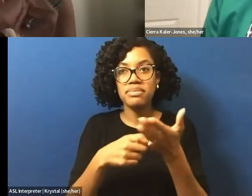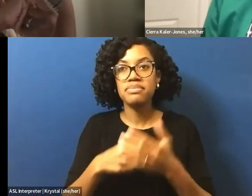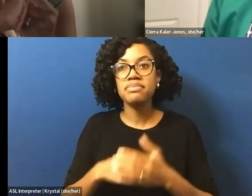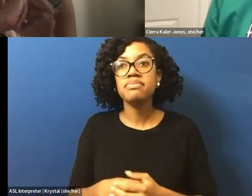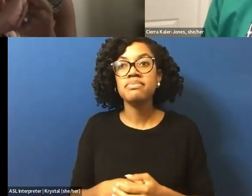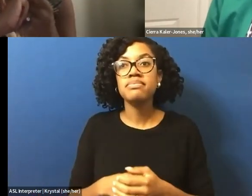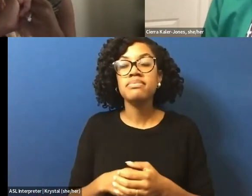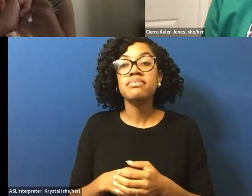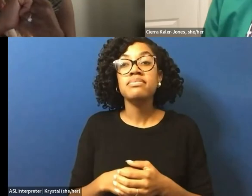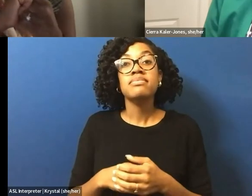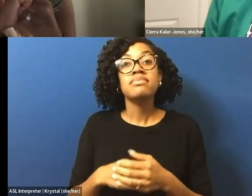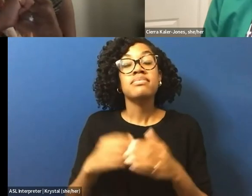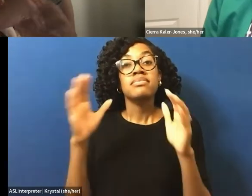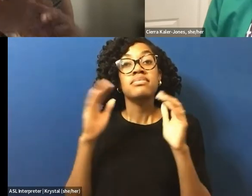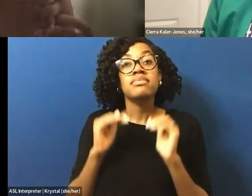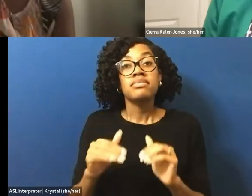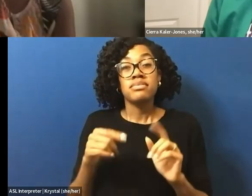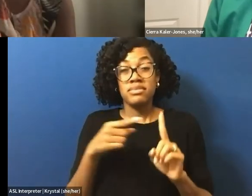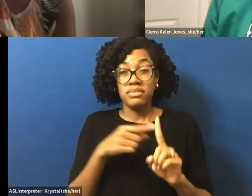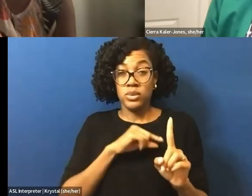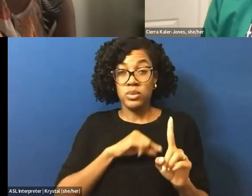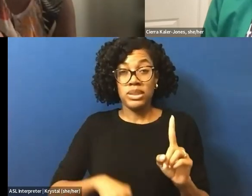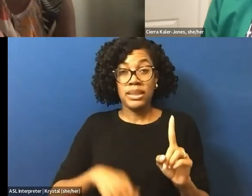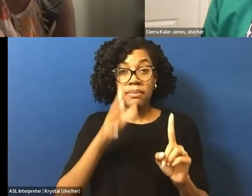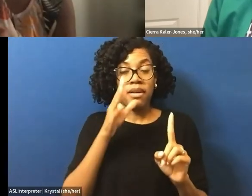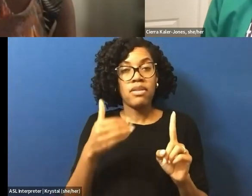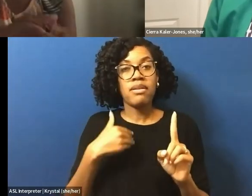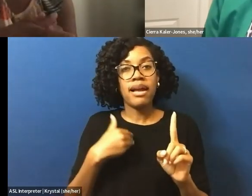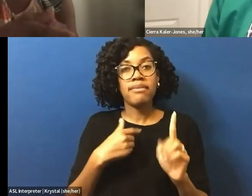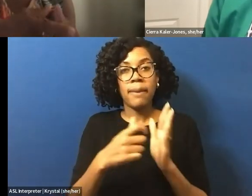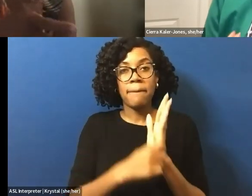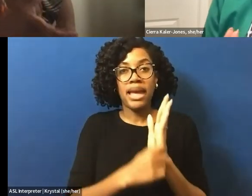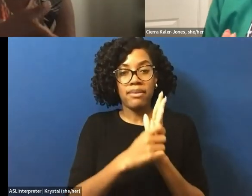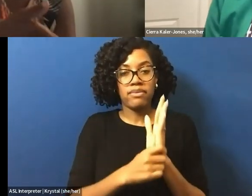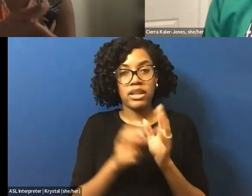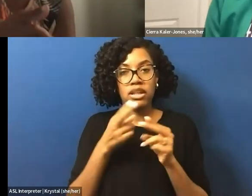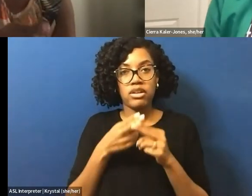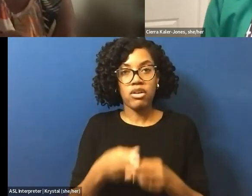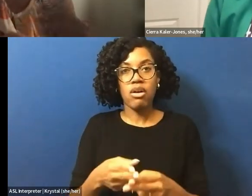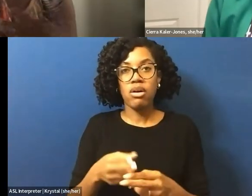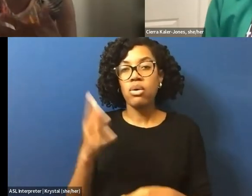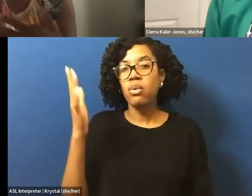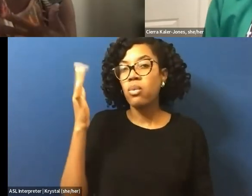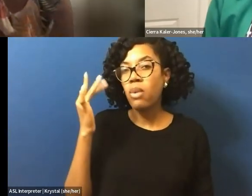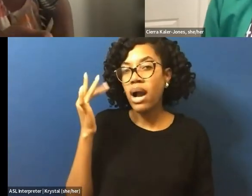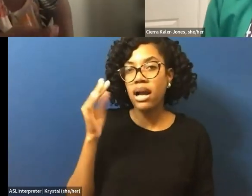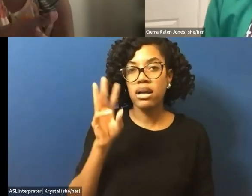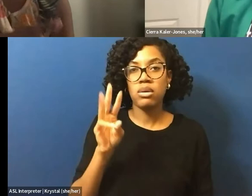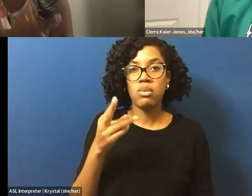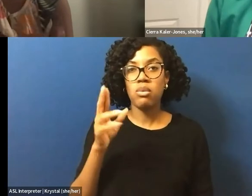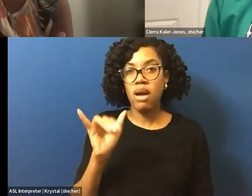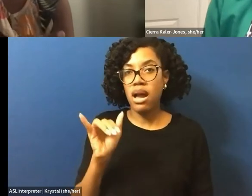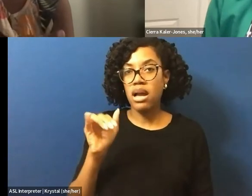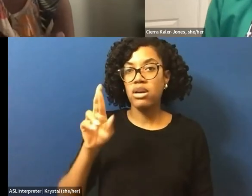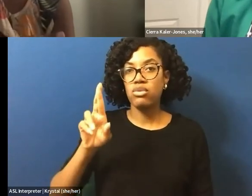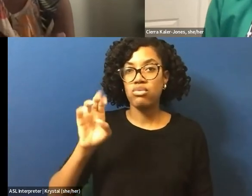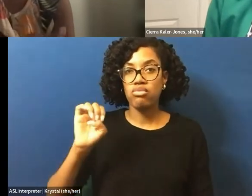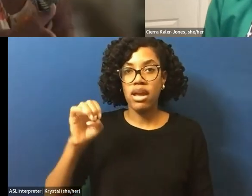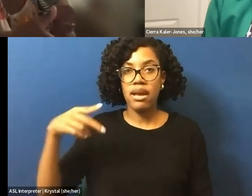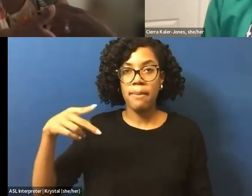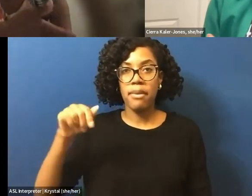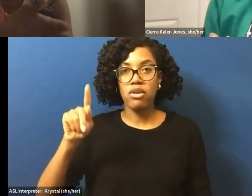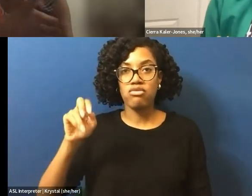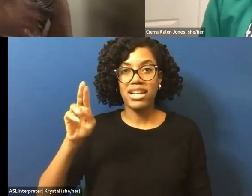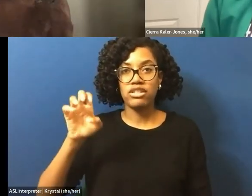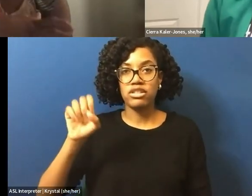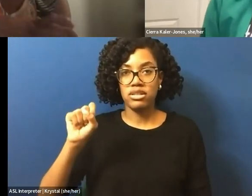most libraries that is called Why Reparations. And it details her intellectual rationale for it, and